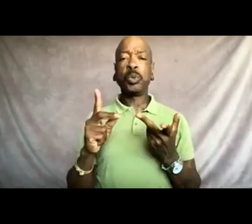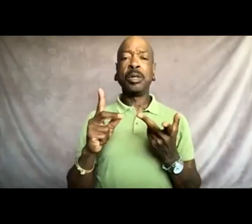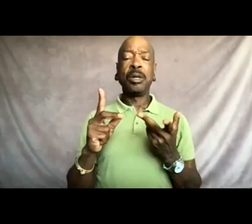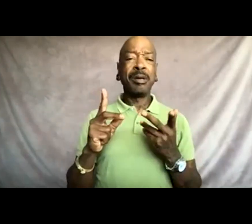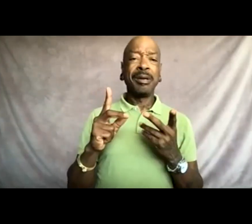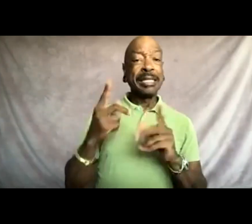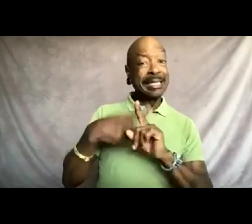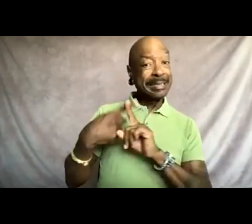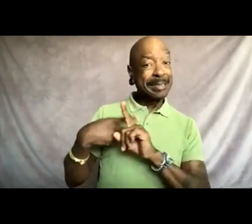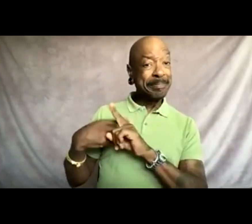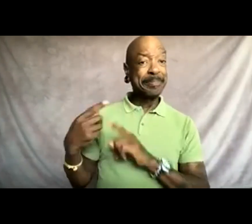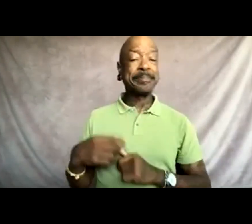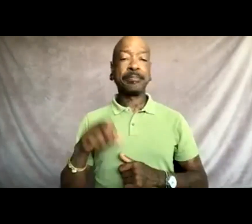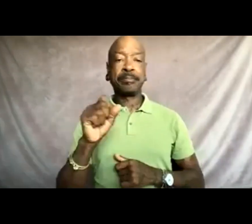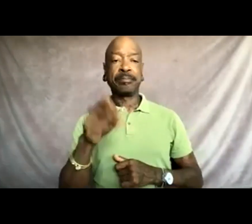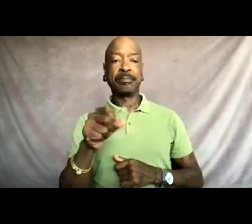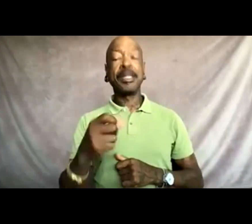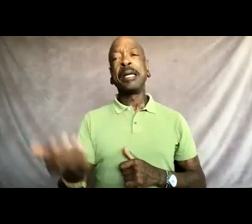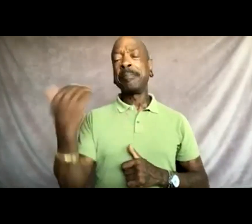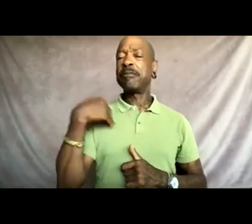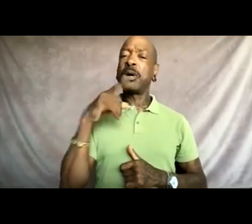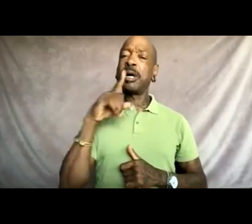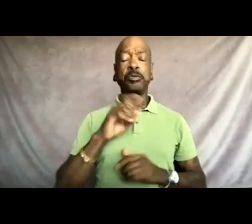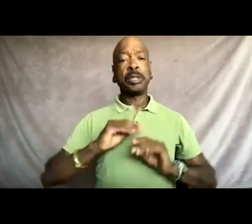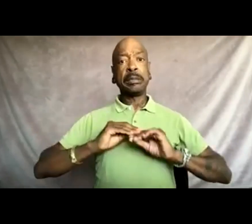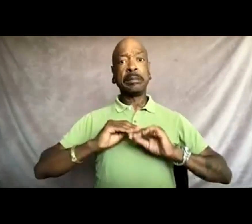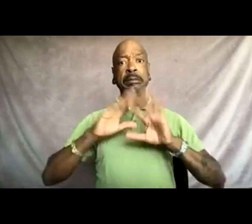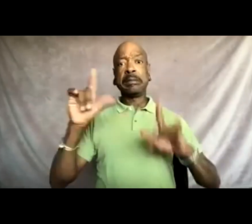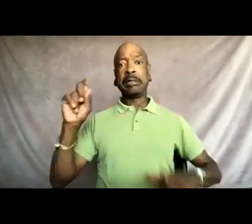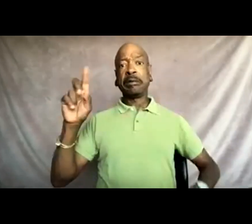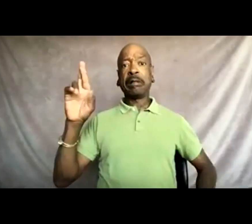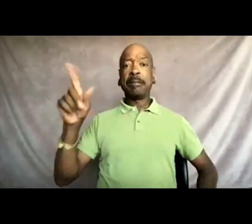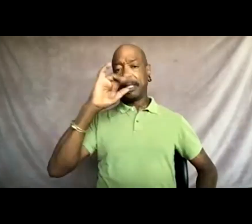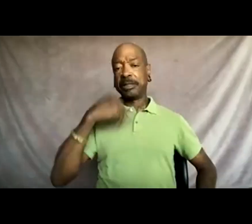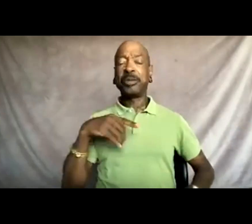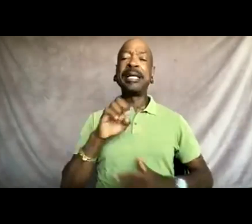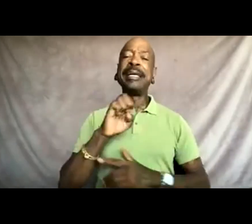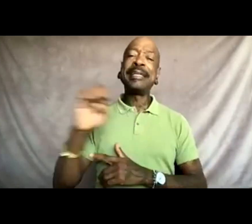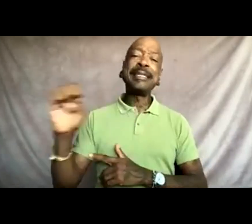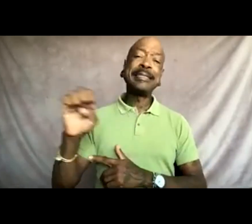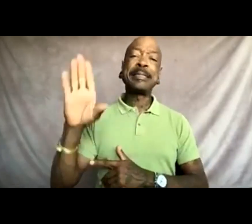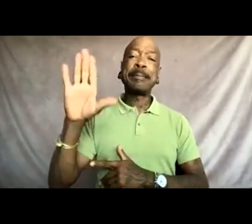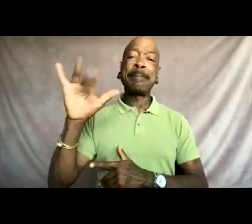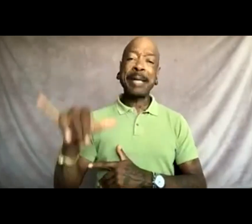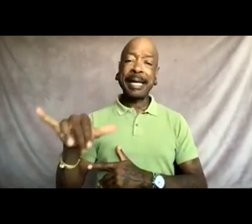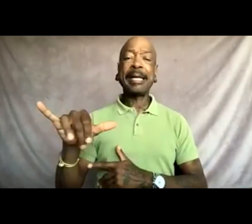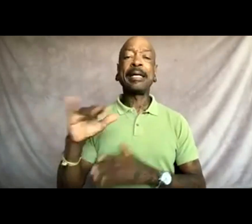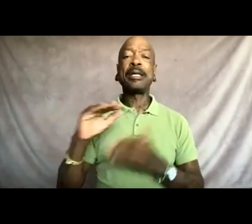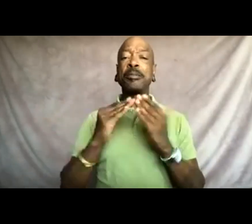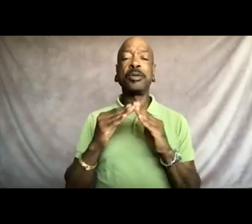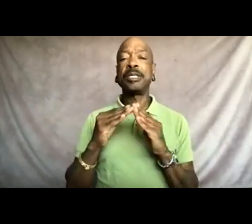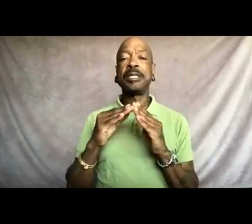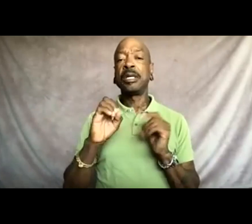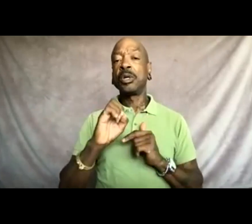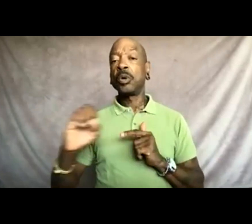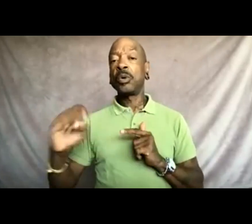Yep. I used to be very literal because East Bay Permanent Real Estate Cooperative, our client,